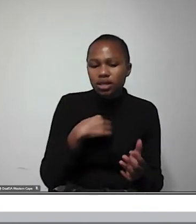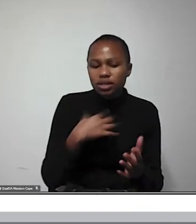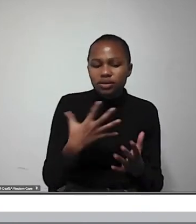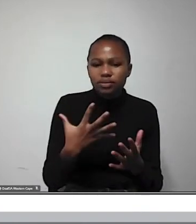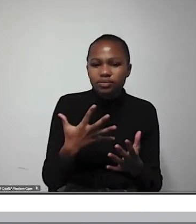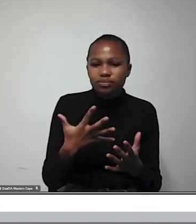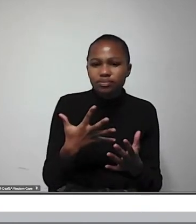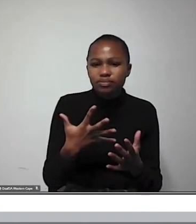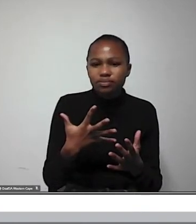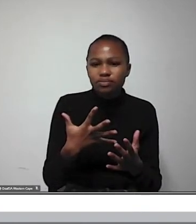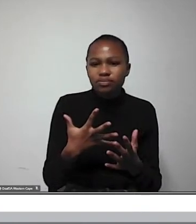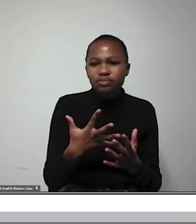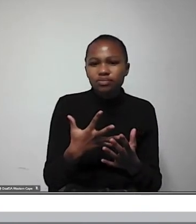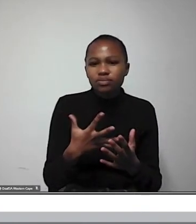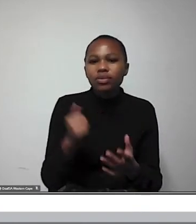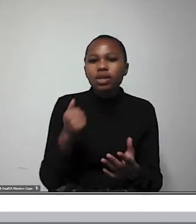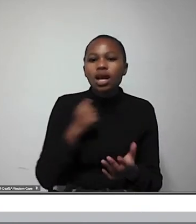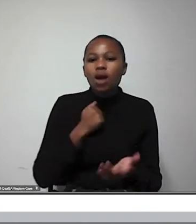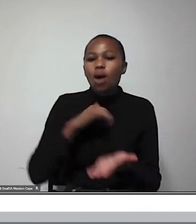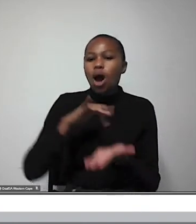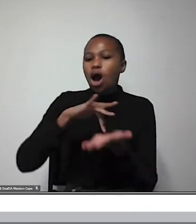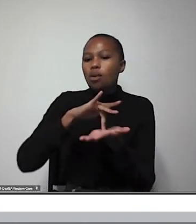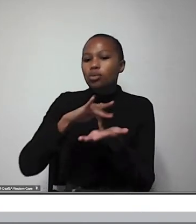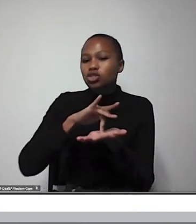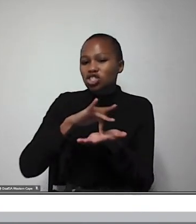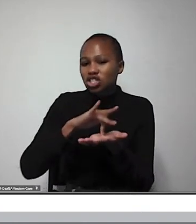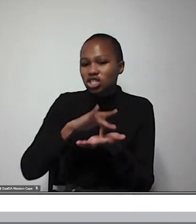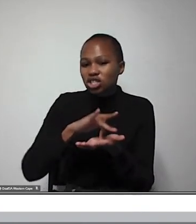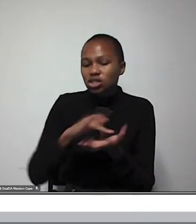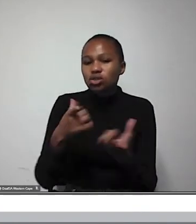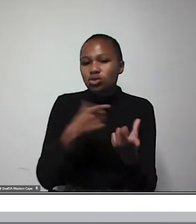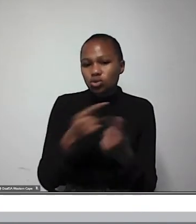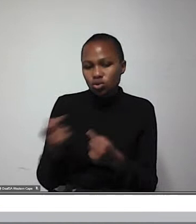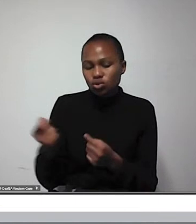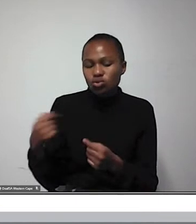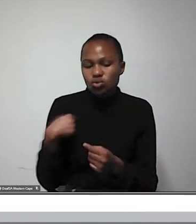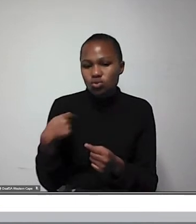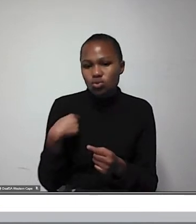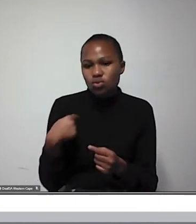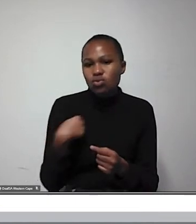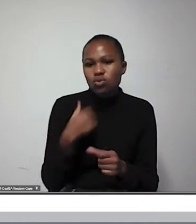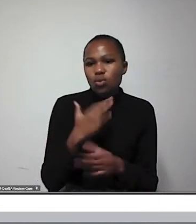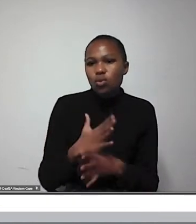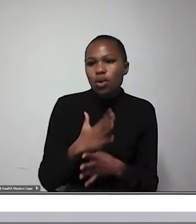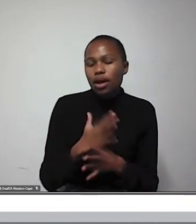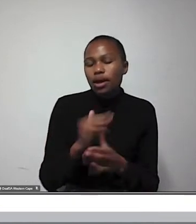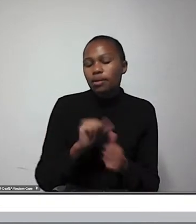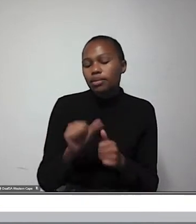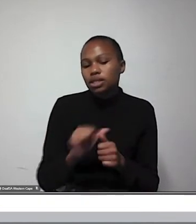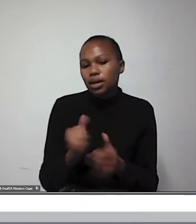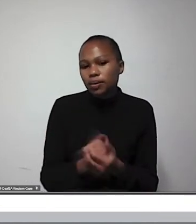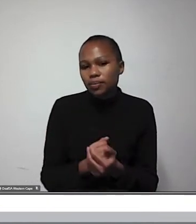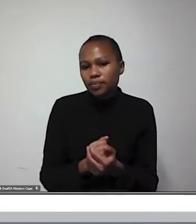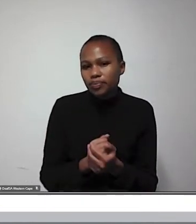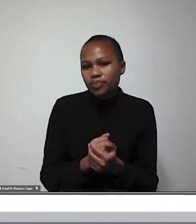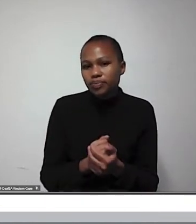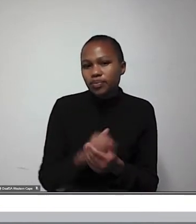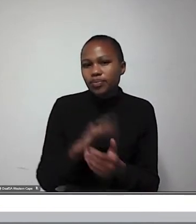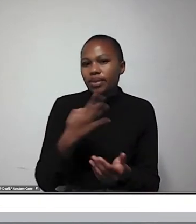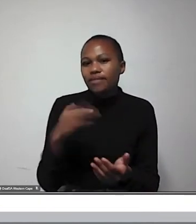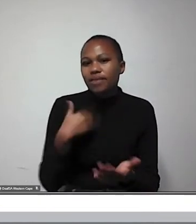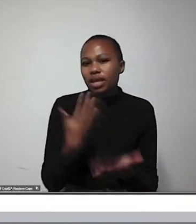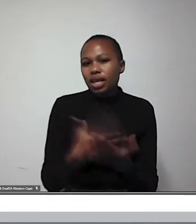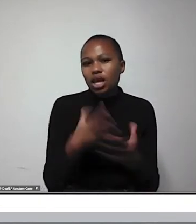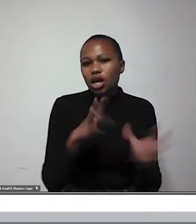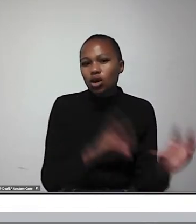or strengthen our position to play our role better. But then secondly, Chair, if I may move on to